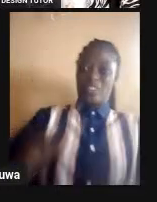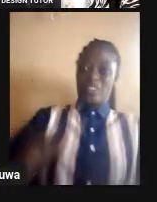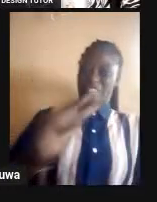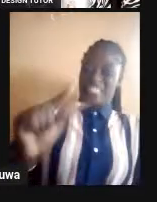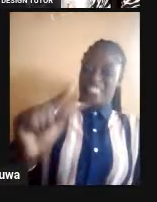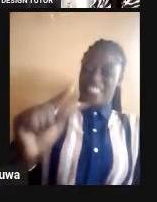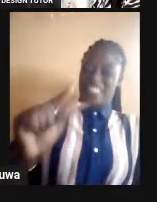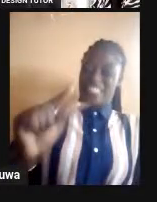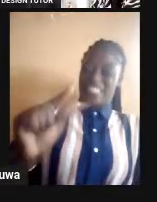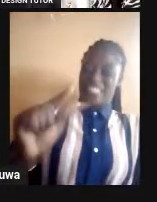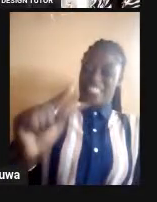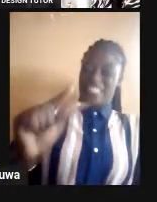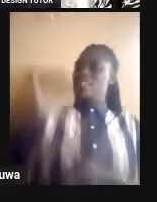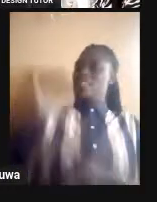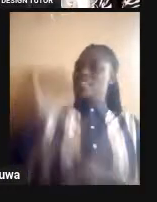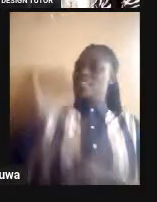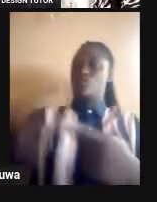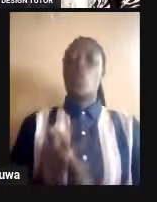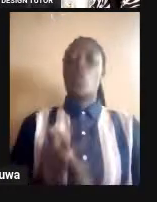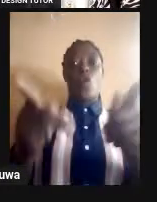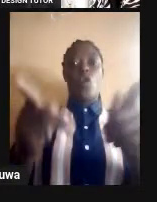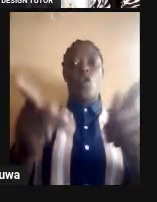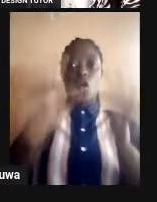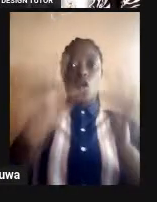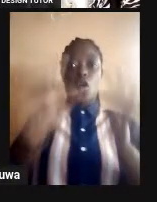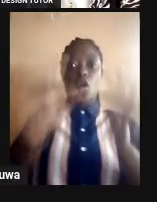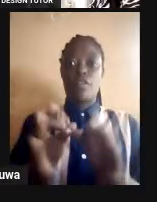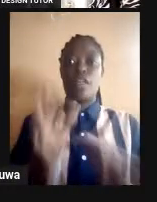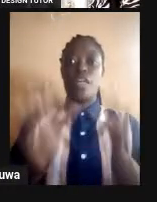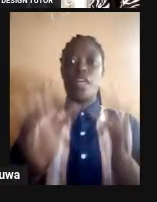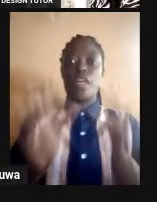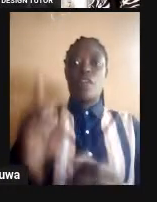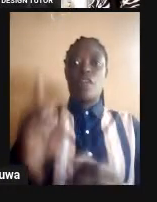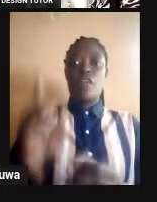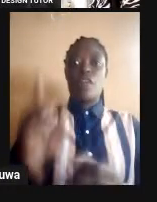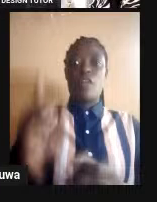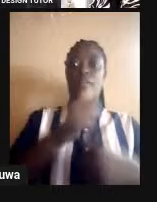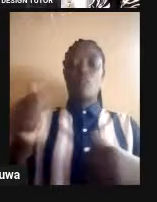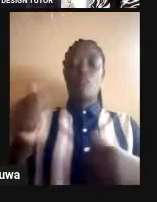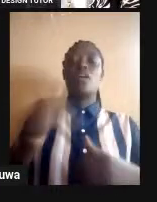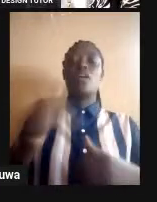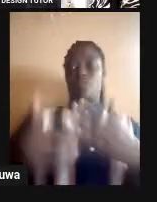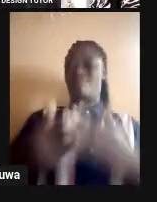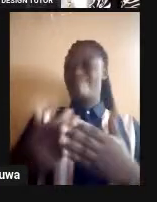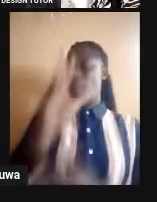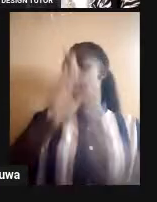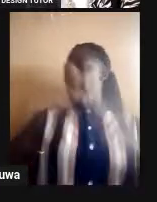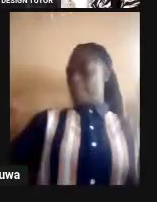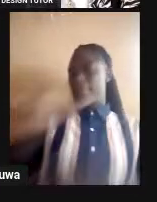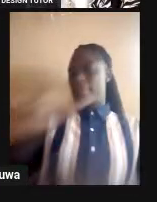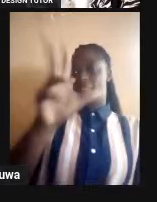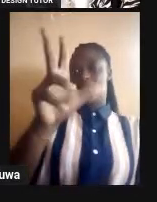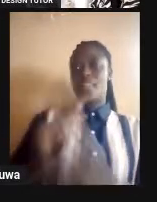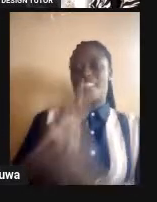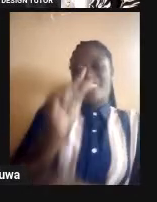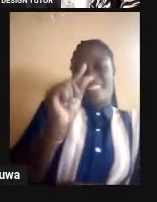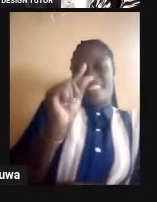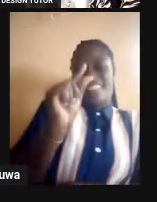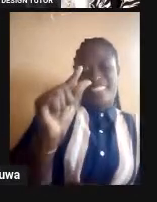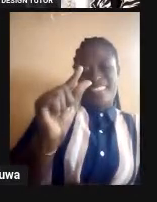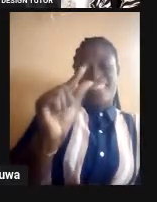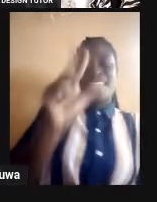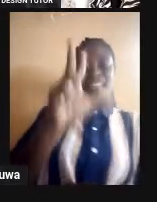thing that should come is a big tree, not a tiny tree. So, proportion is knowing the